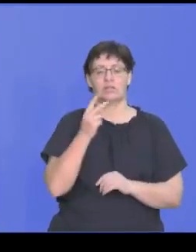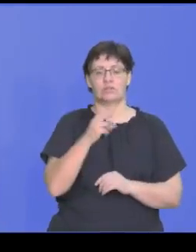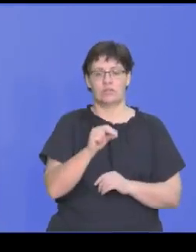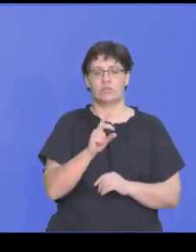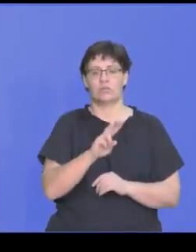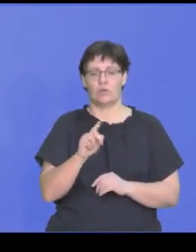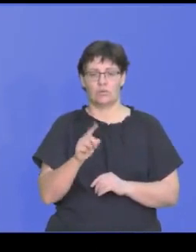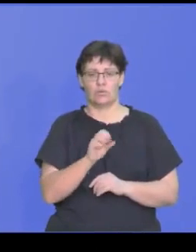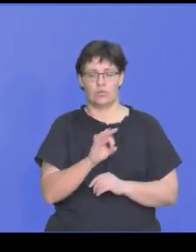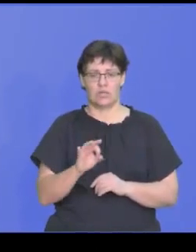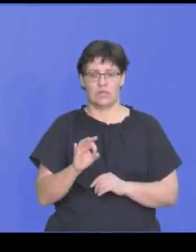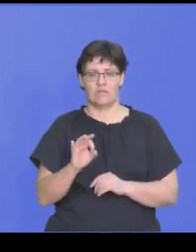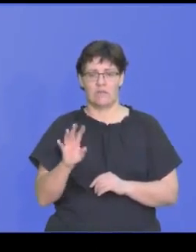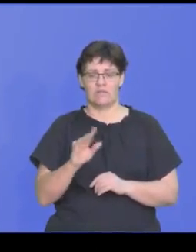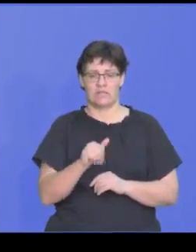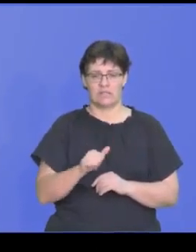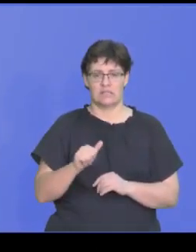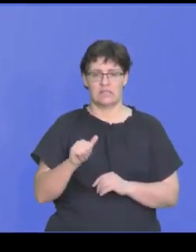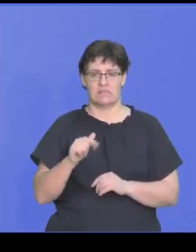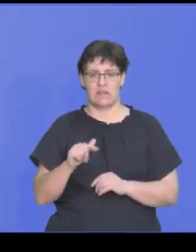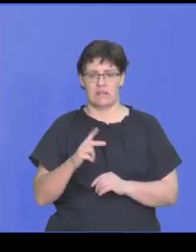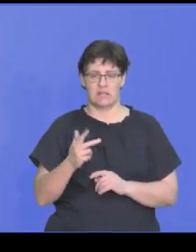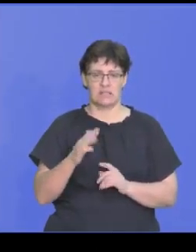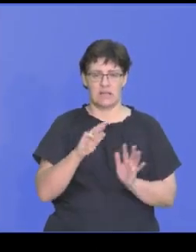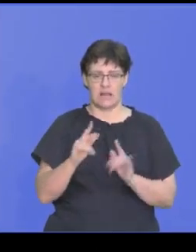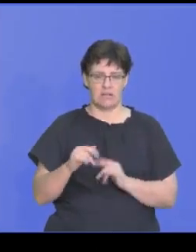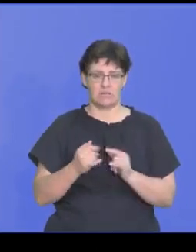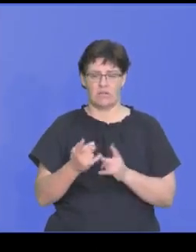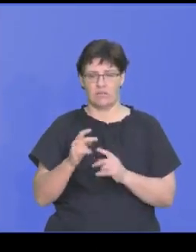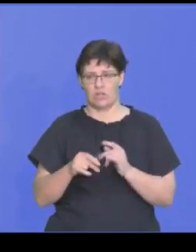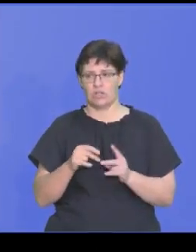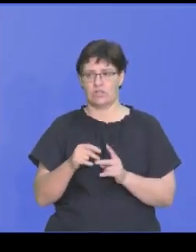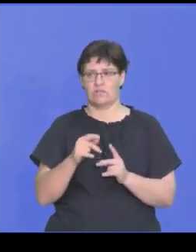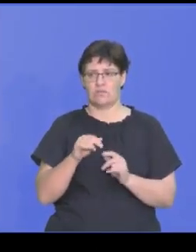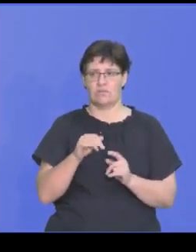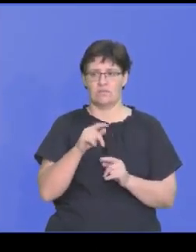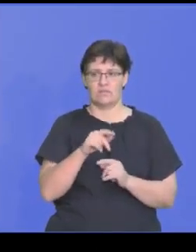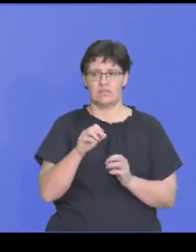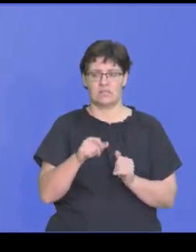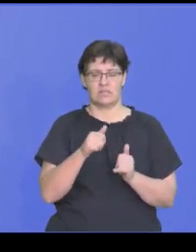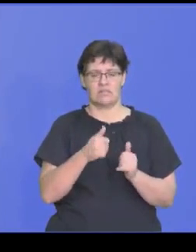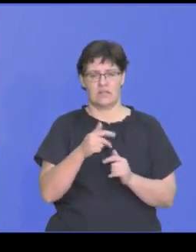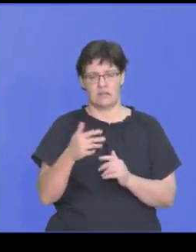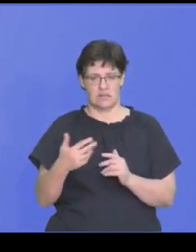20, 1, 2, 3, 4, 5, 6, 9, 10, 11, 12, 13,